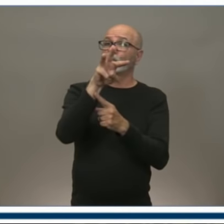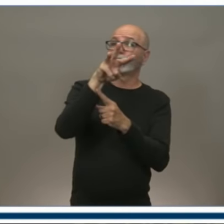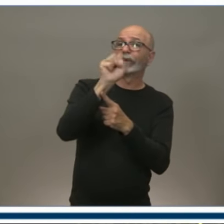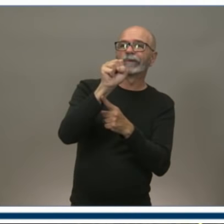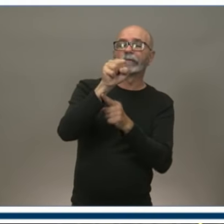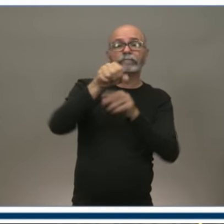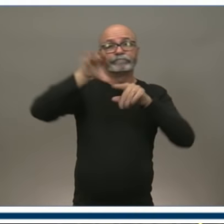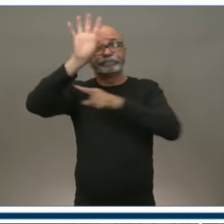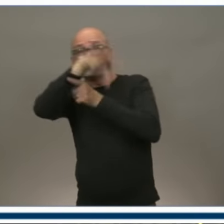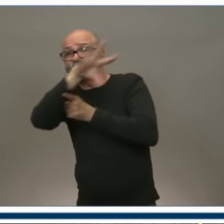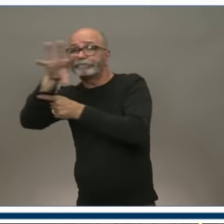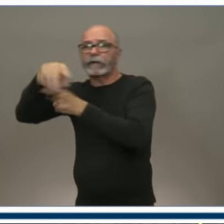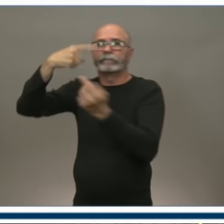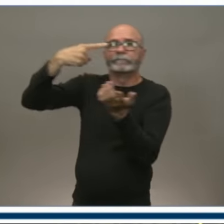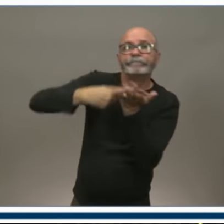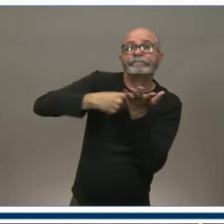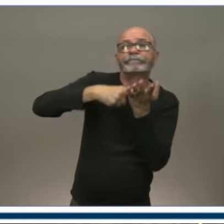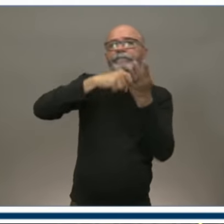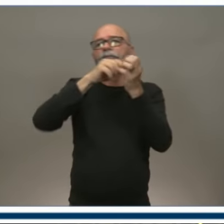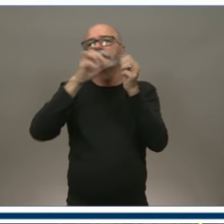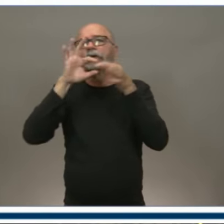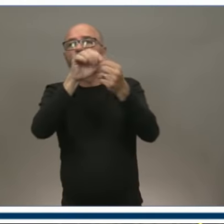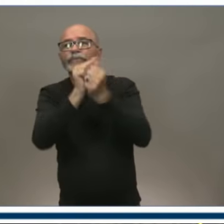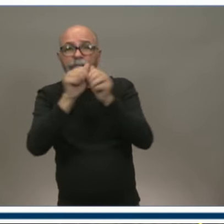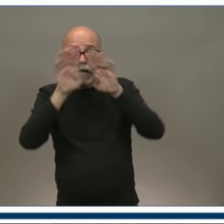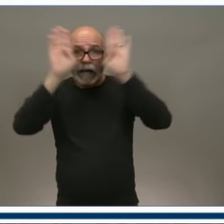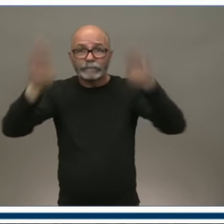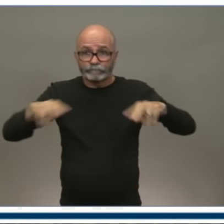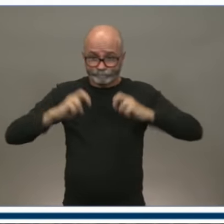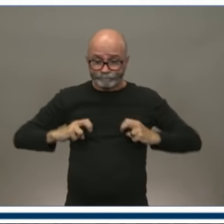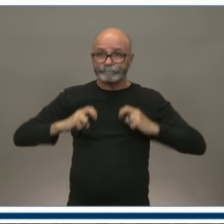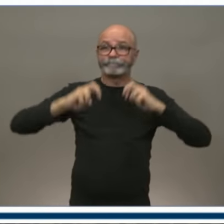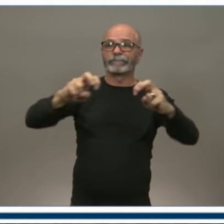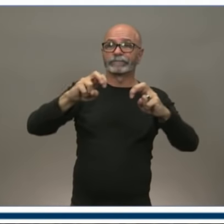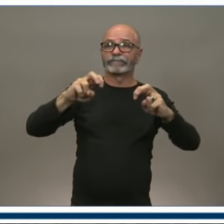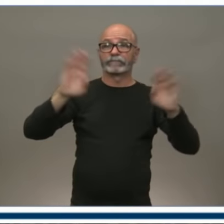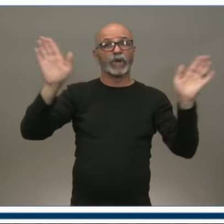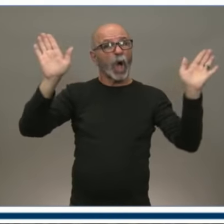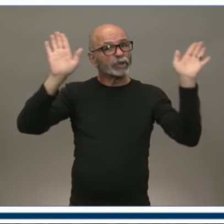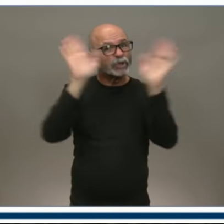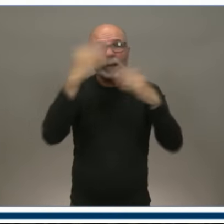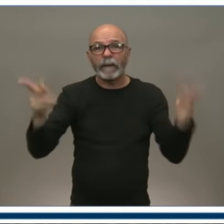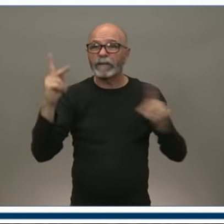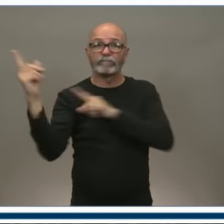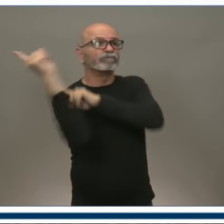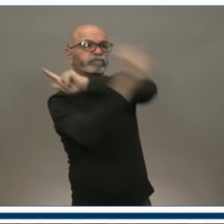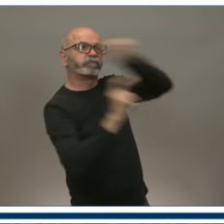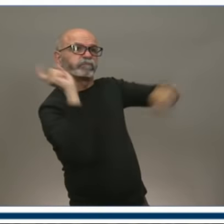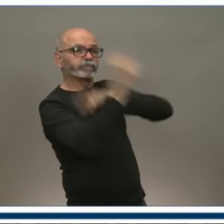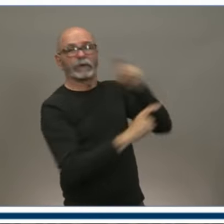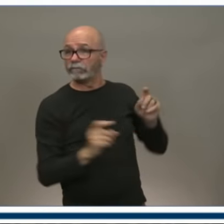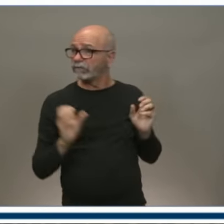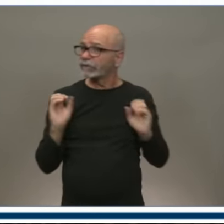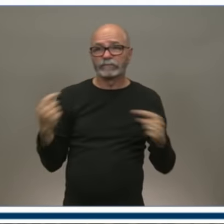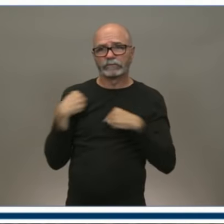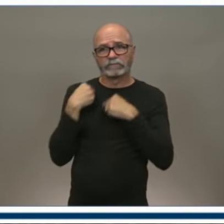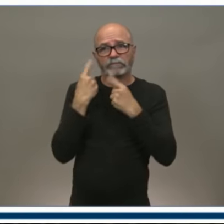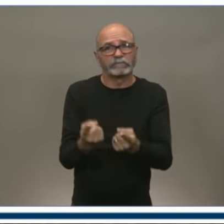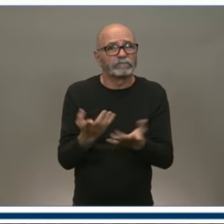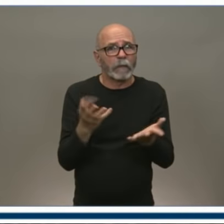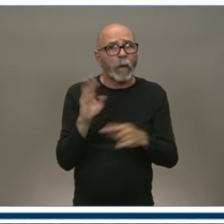representatives have no right to question you or your government directly over the decisions you've made since last March, and why you feel it is fair to leave